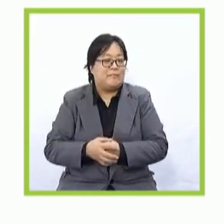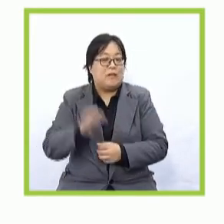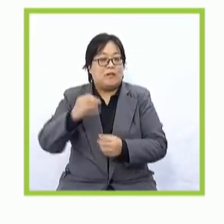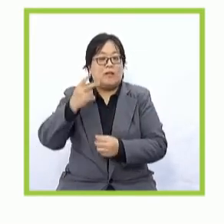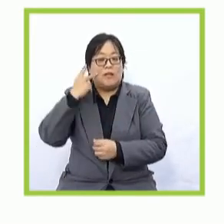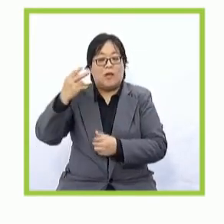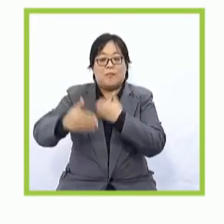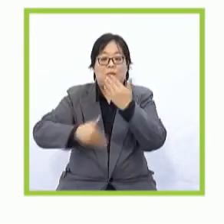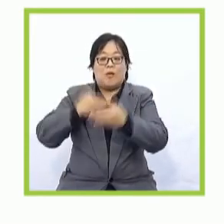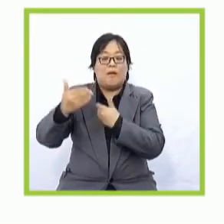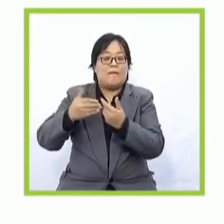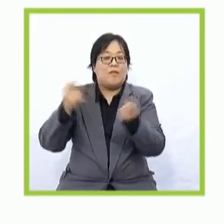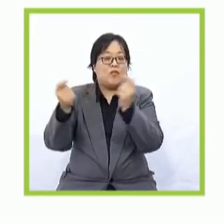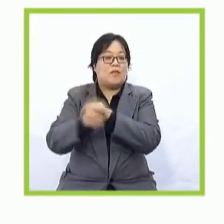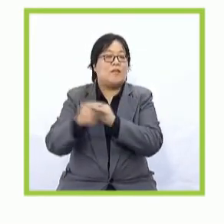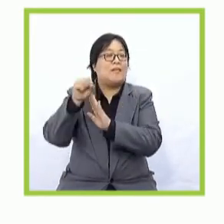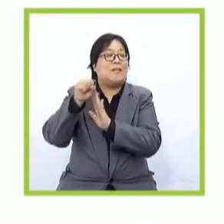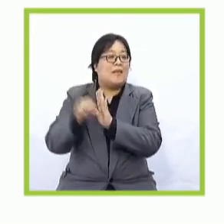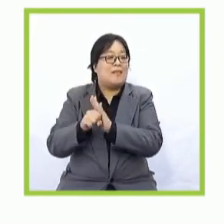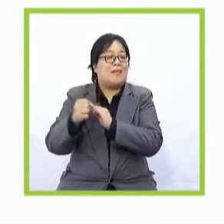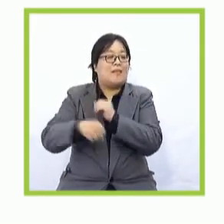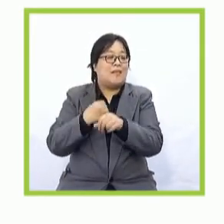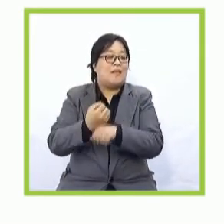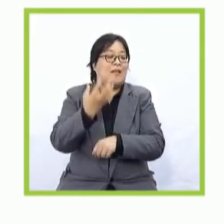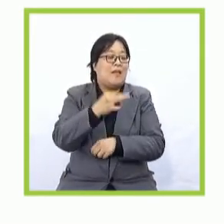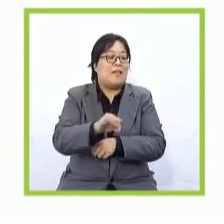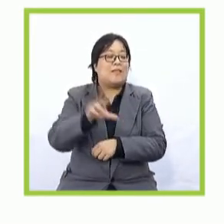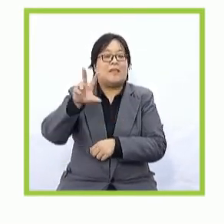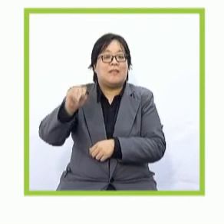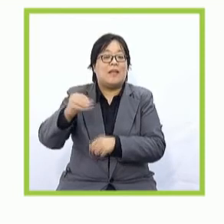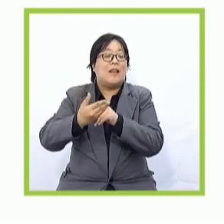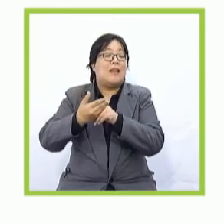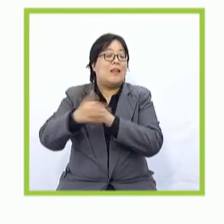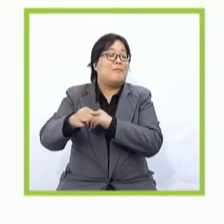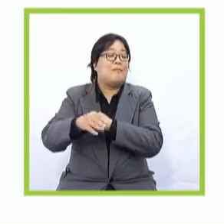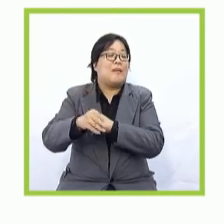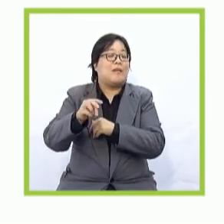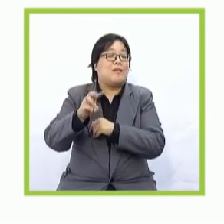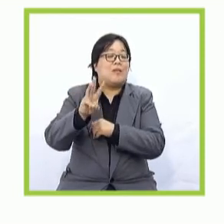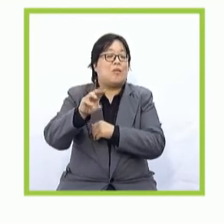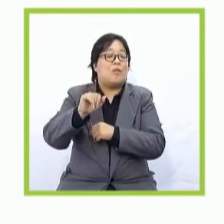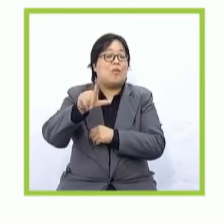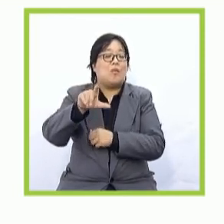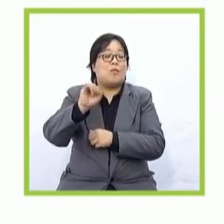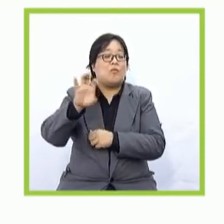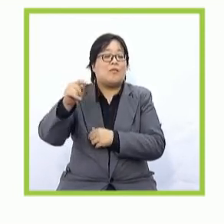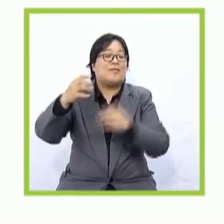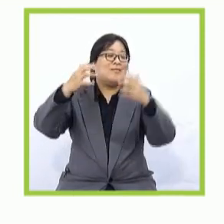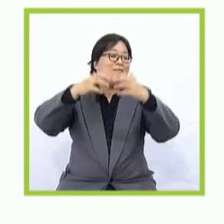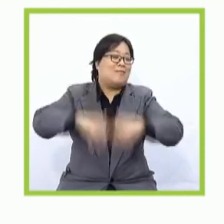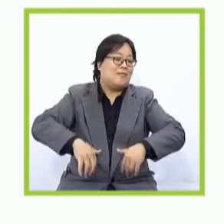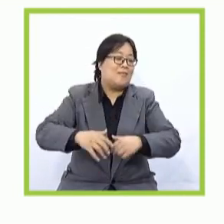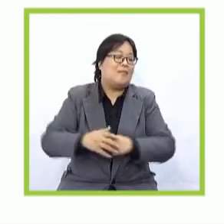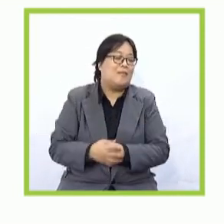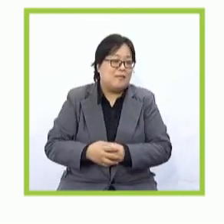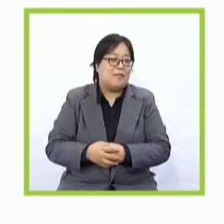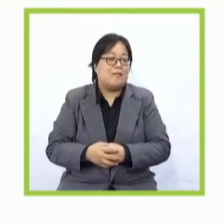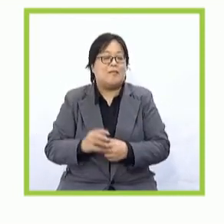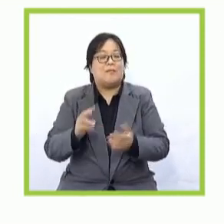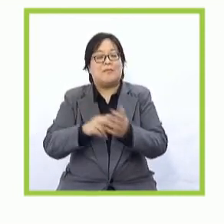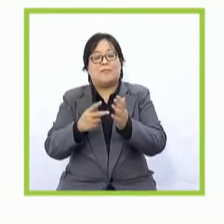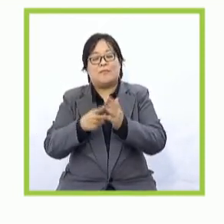progressive change in the States, it happens in the 1930s. That's after the Wall Street crash. It's in fact